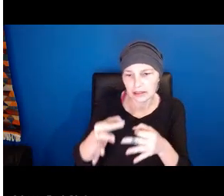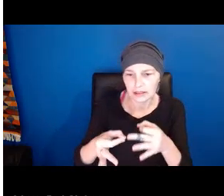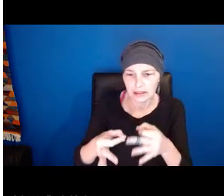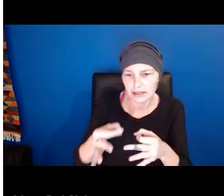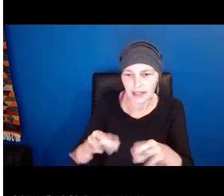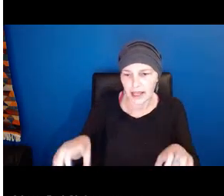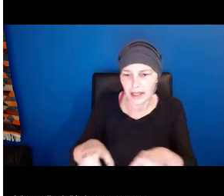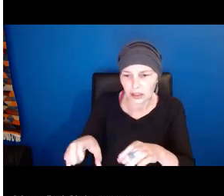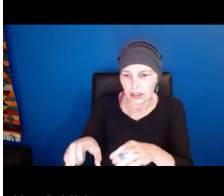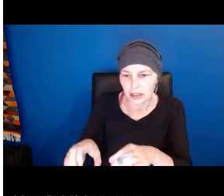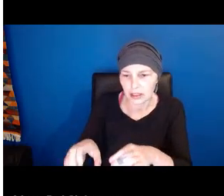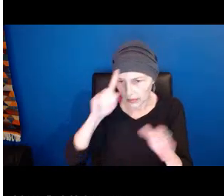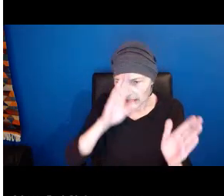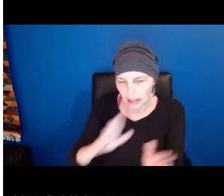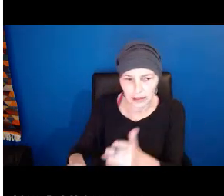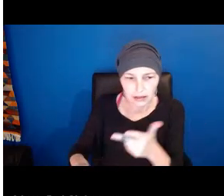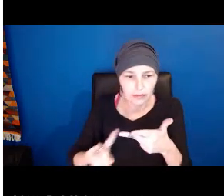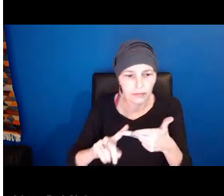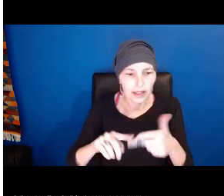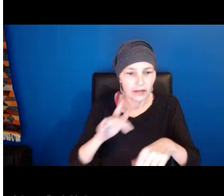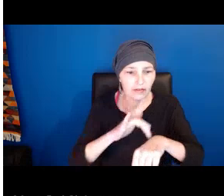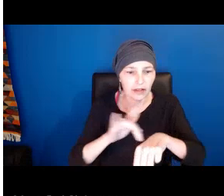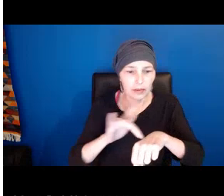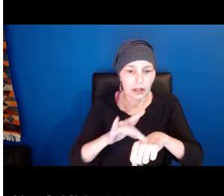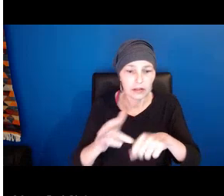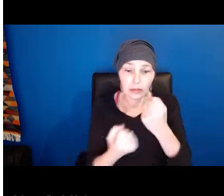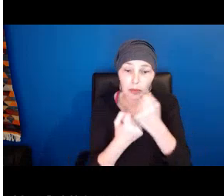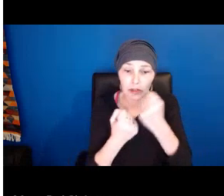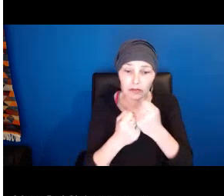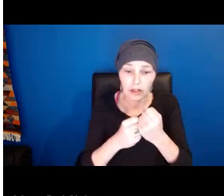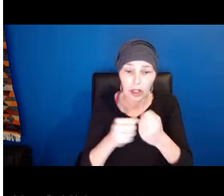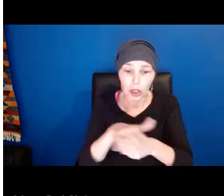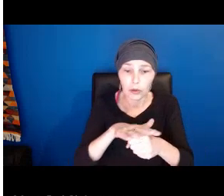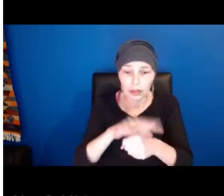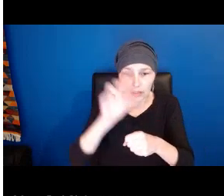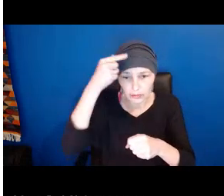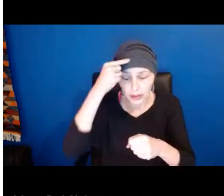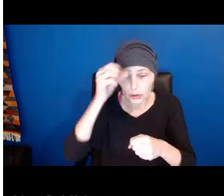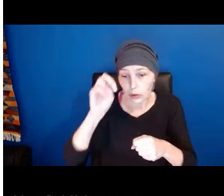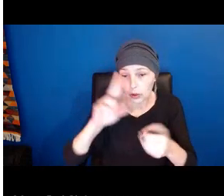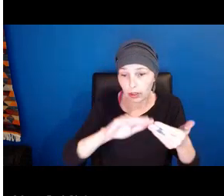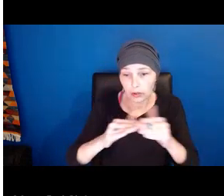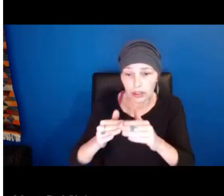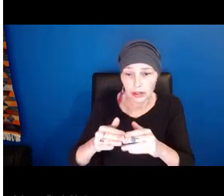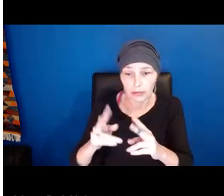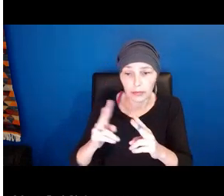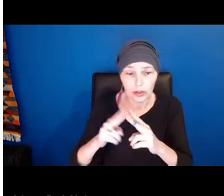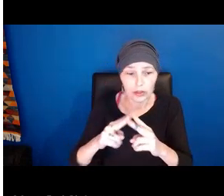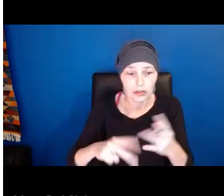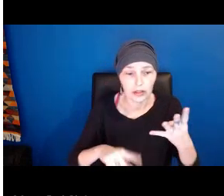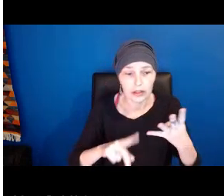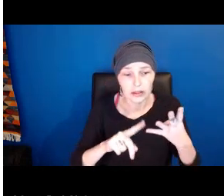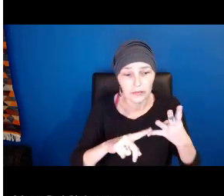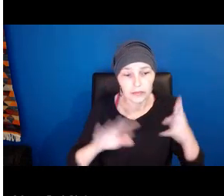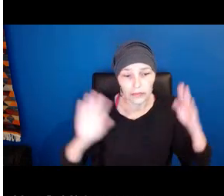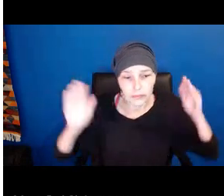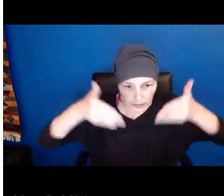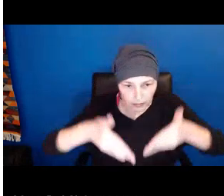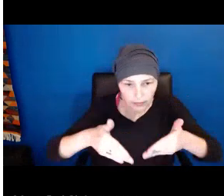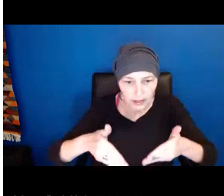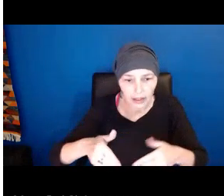3, the availability of supportive local government or community partners. And 4, a concentration of